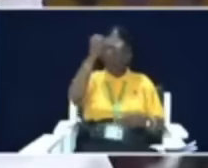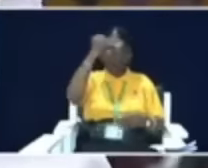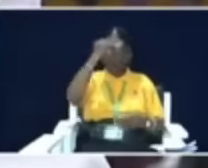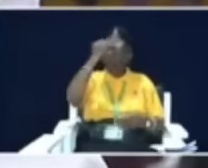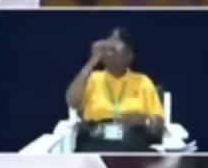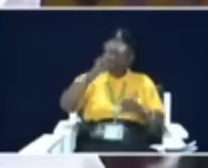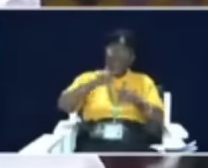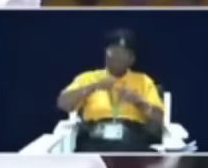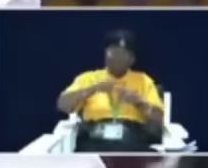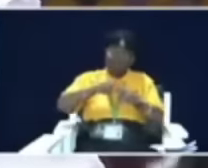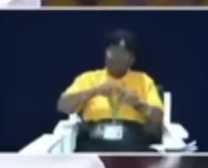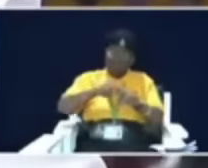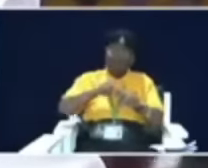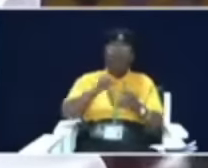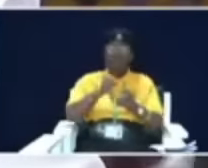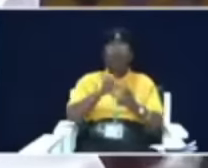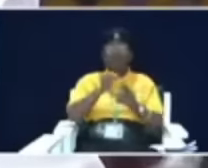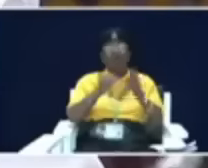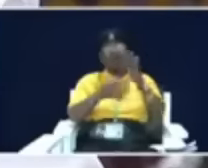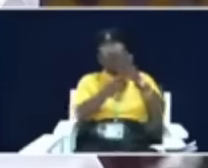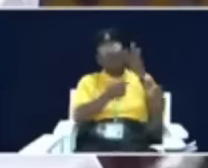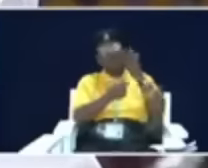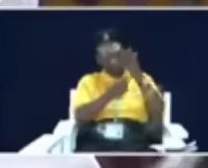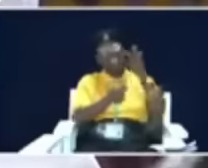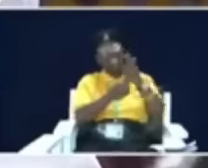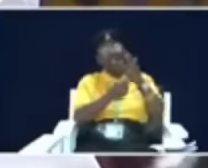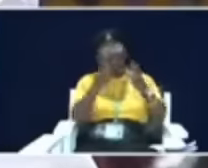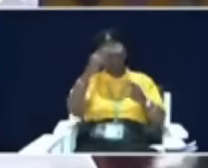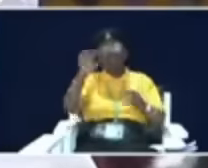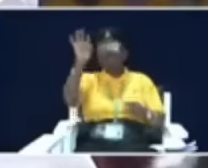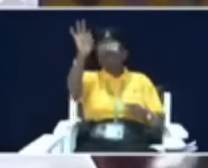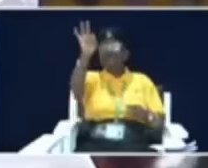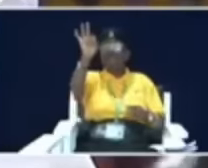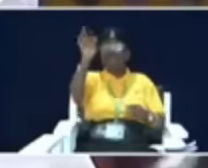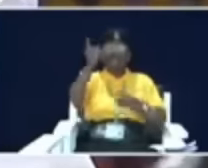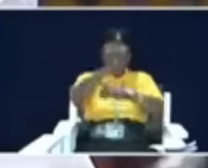salt or oil for 9 days.